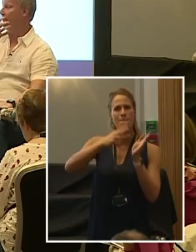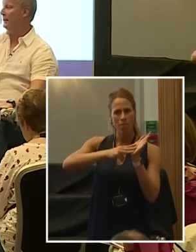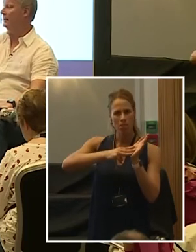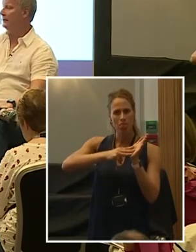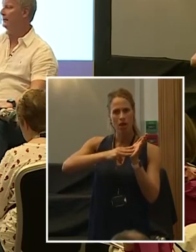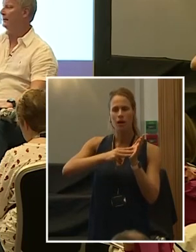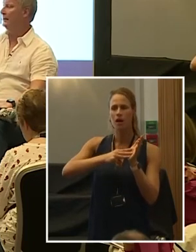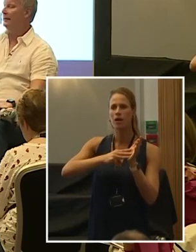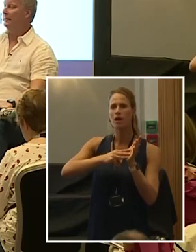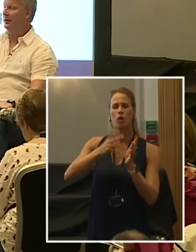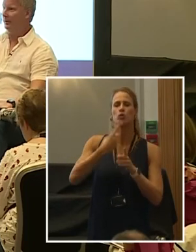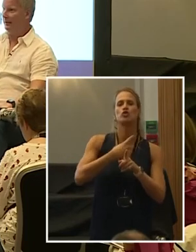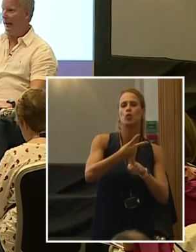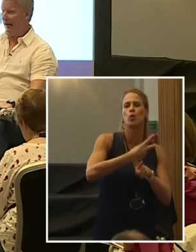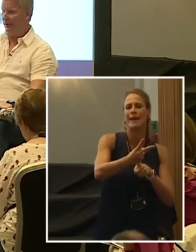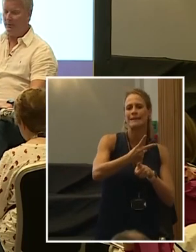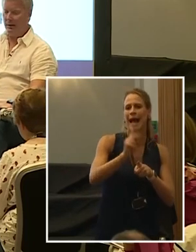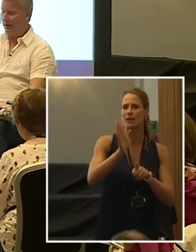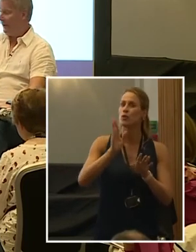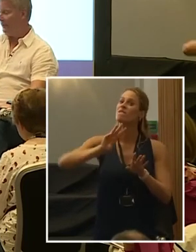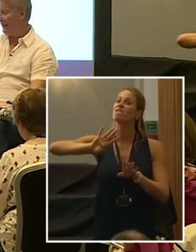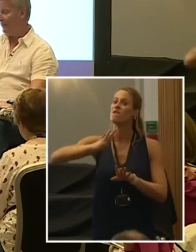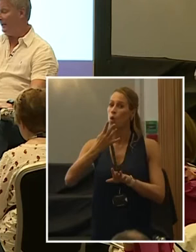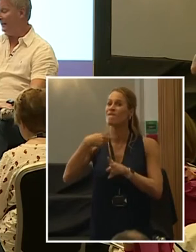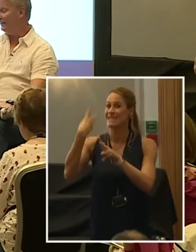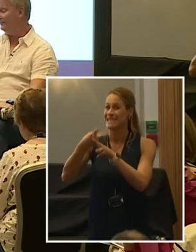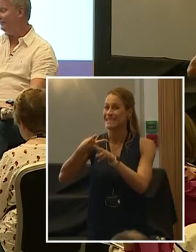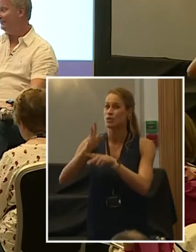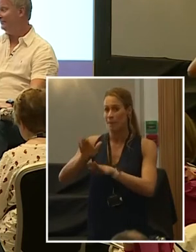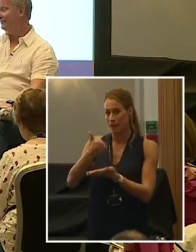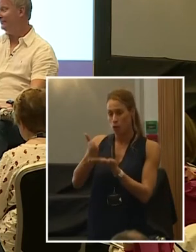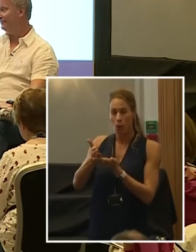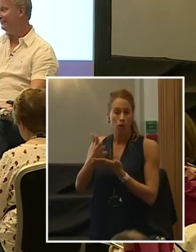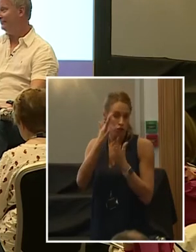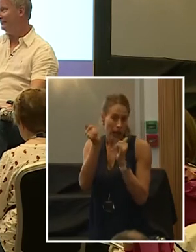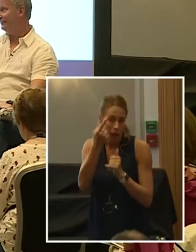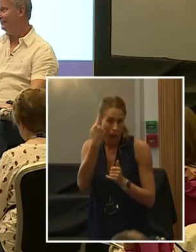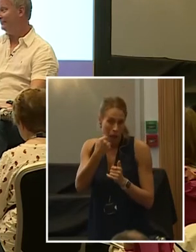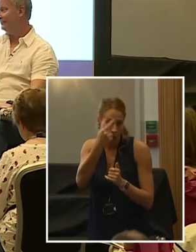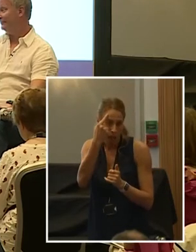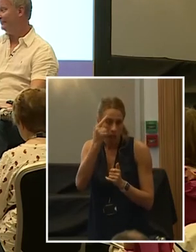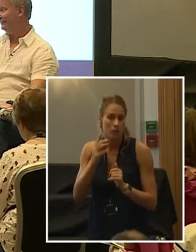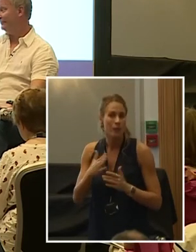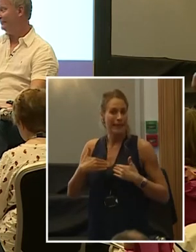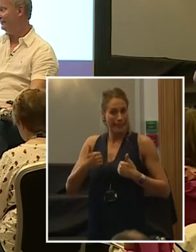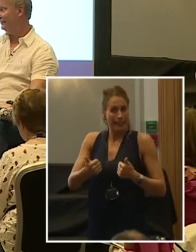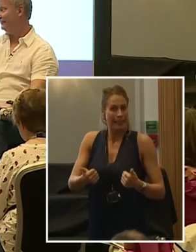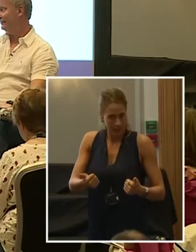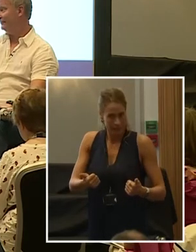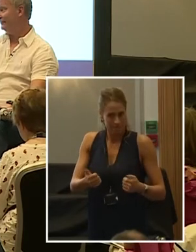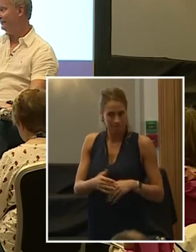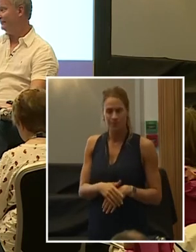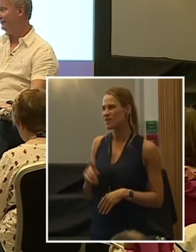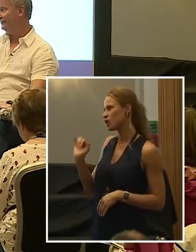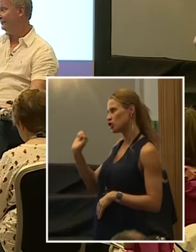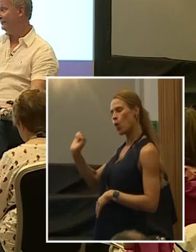and balances and make sure everything was okay. So I was in capable hands. Okay, so that's all part of your safety